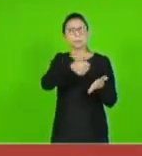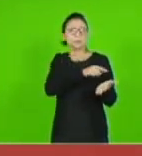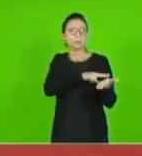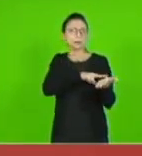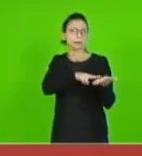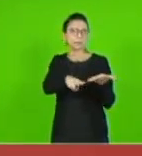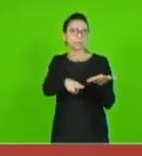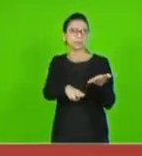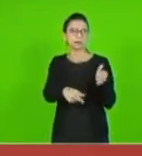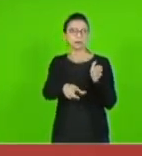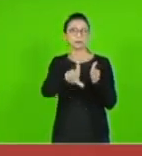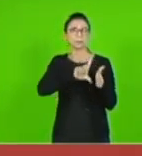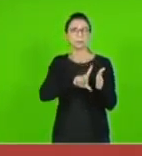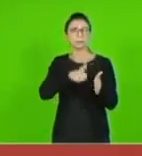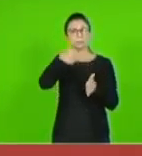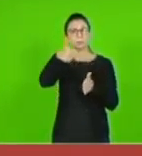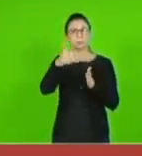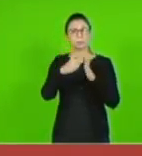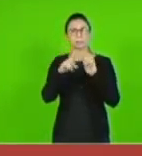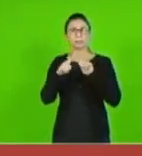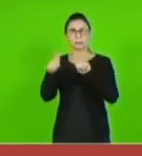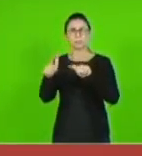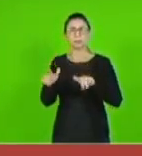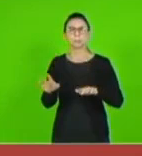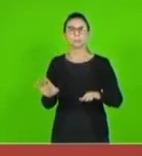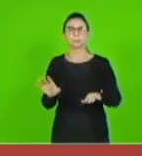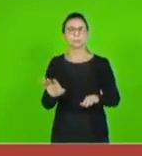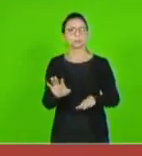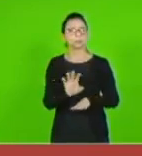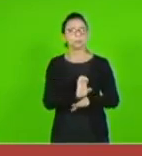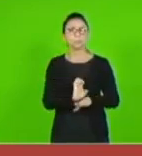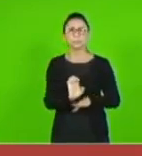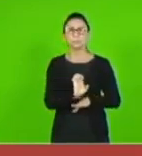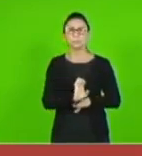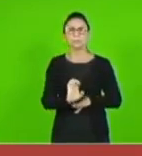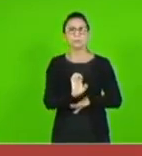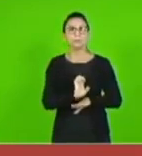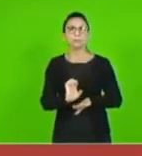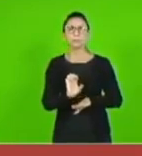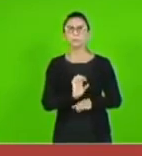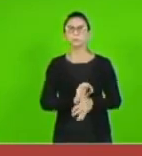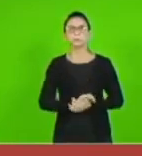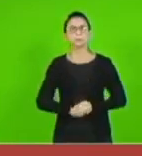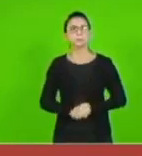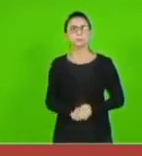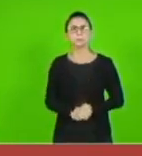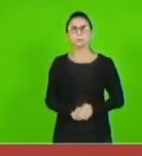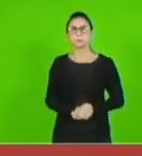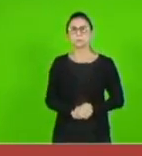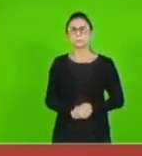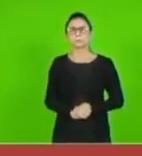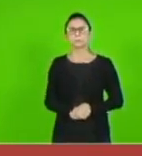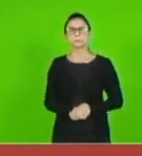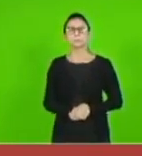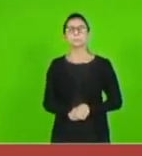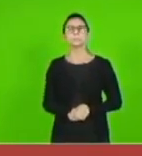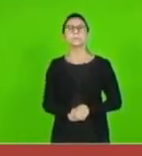before that the Lord revealed these letters to John, and before John sent these letters, the book still existed, the Bible still